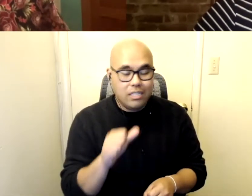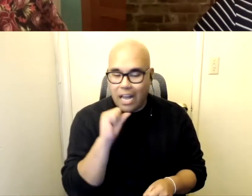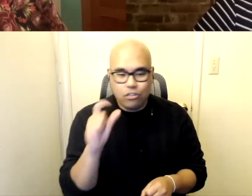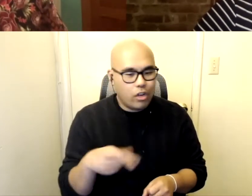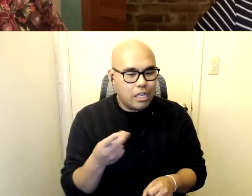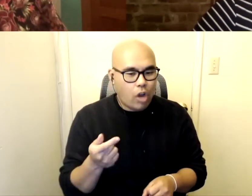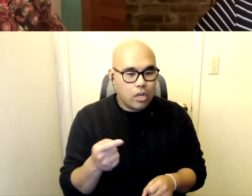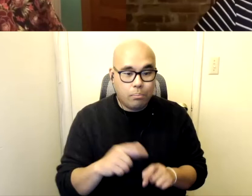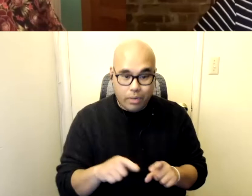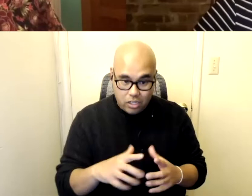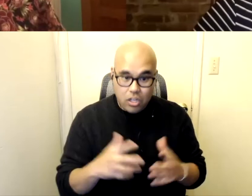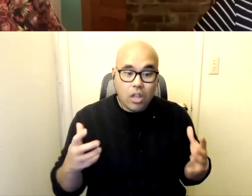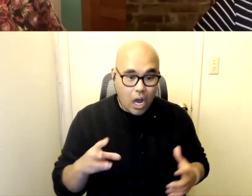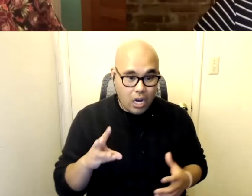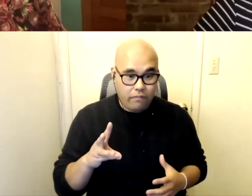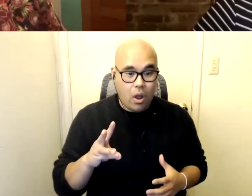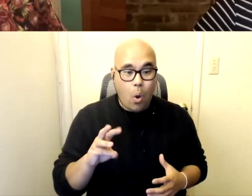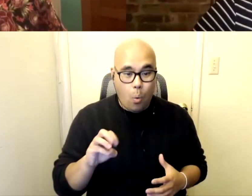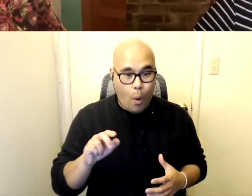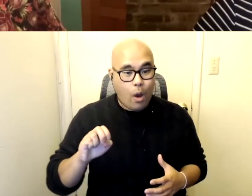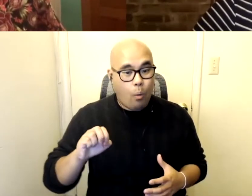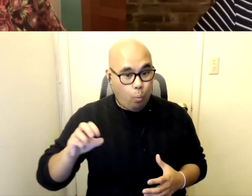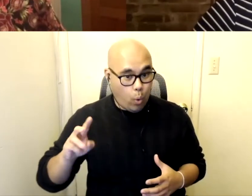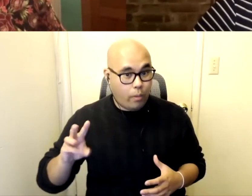lot of werewolf stuff in the book.